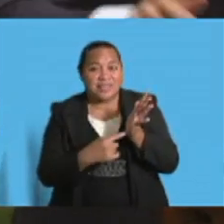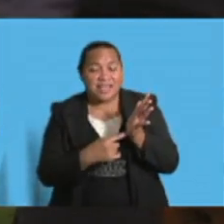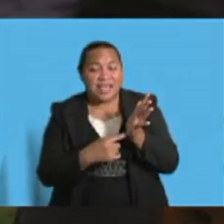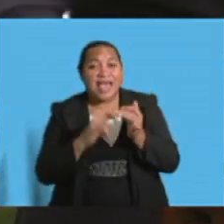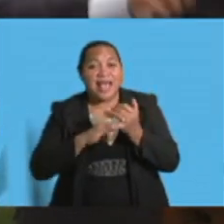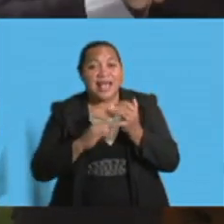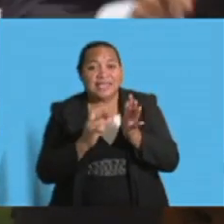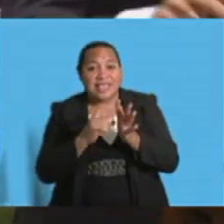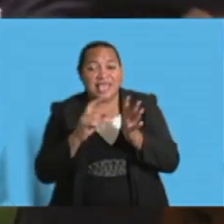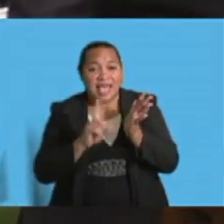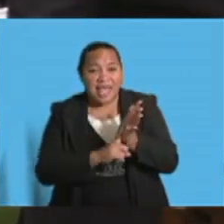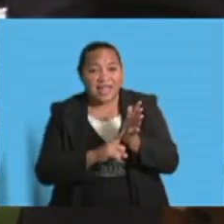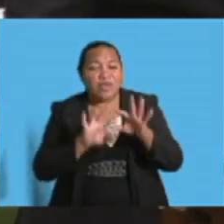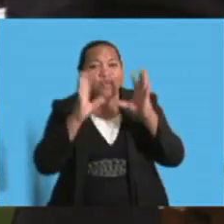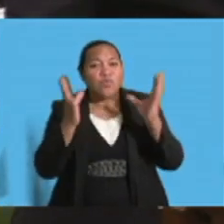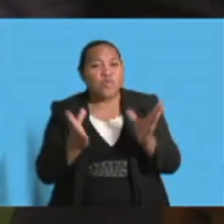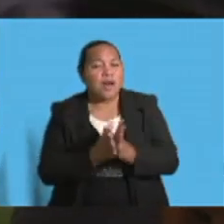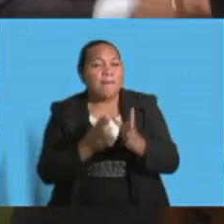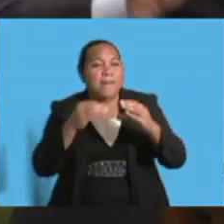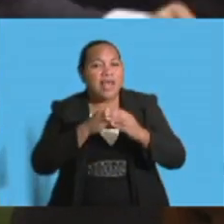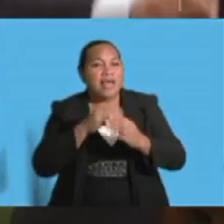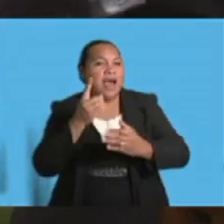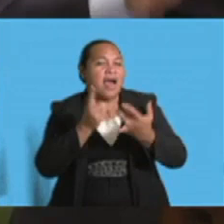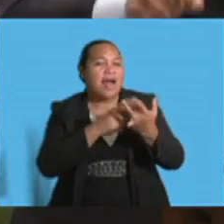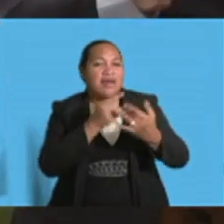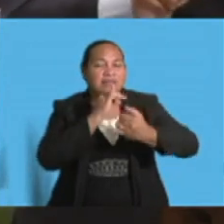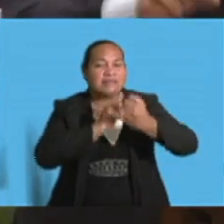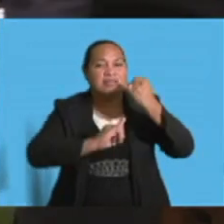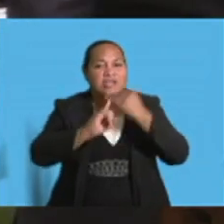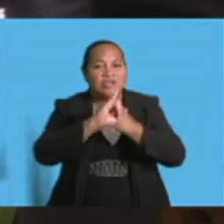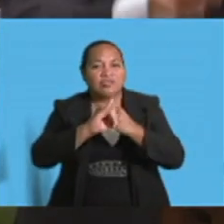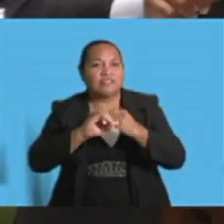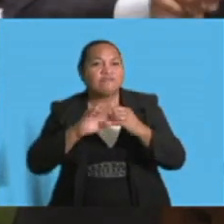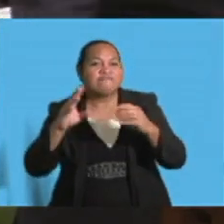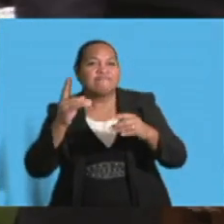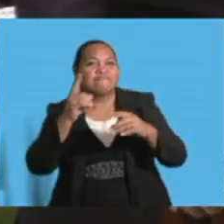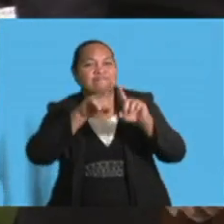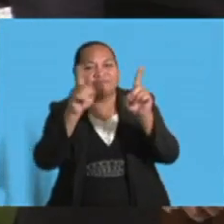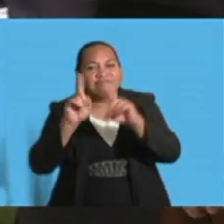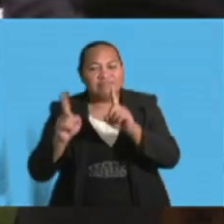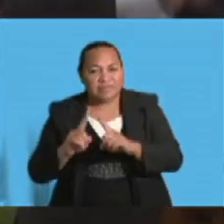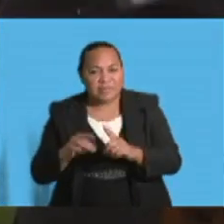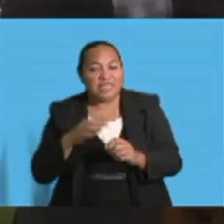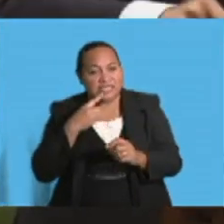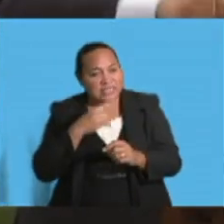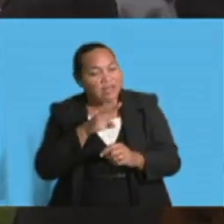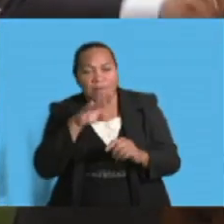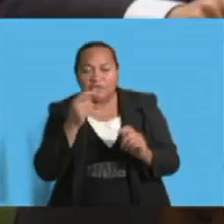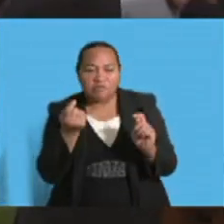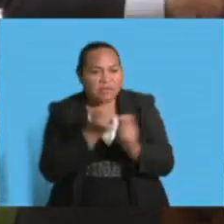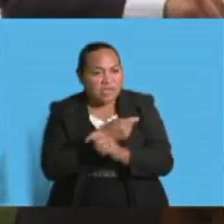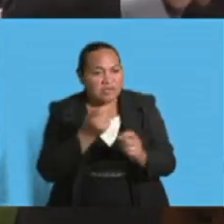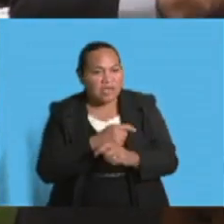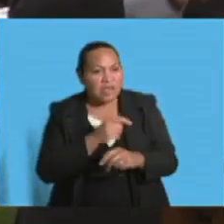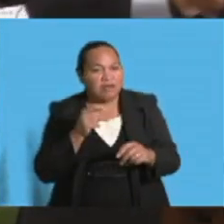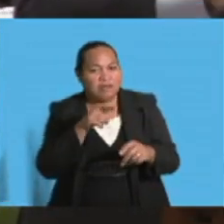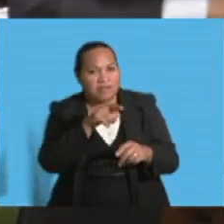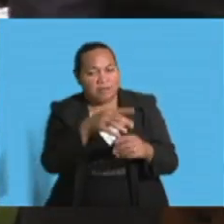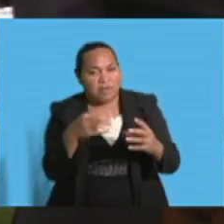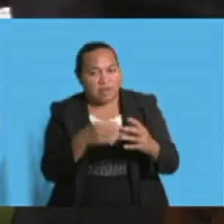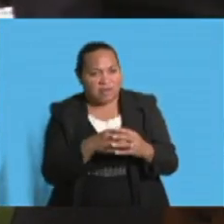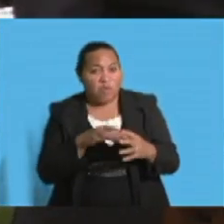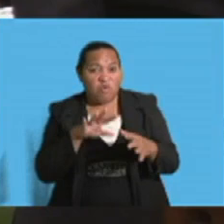World Bank, other international organizations have been telling me to reform FNPF, otherwise the monies will finish by